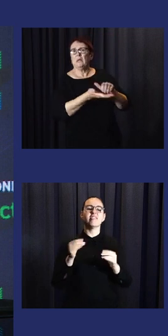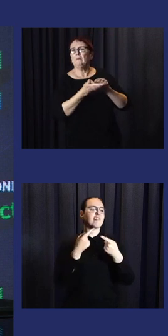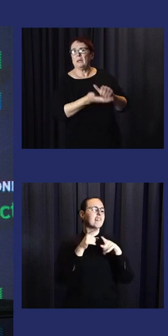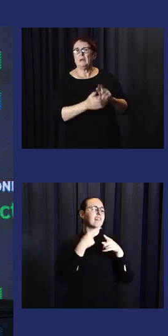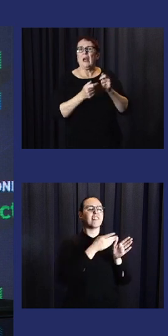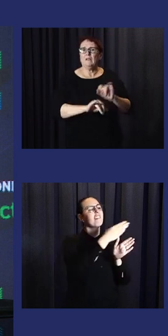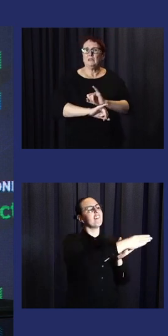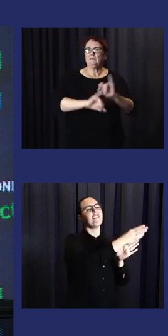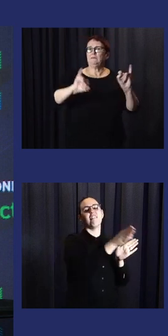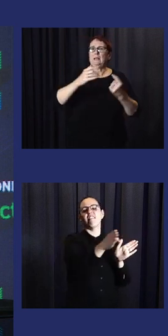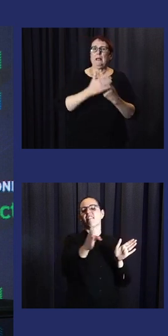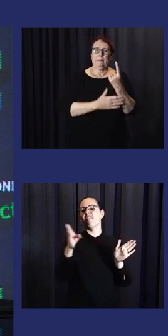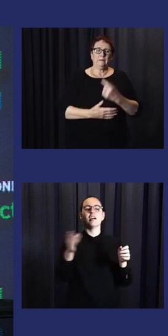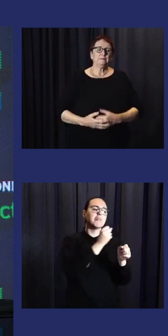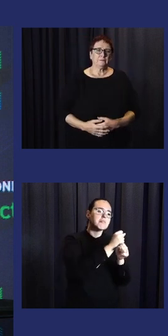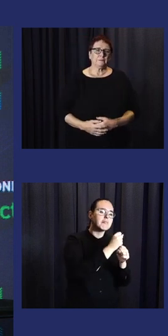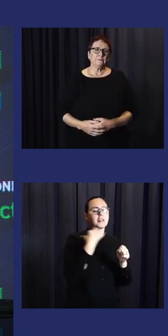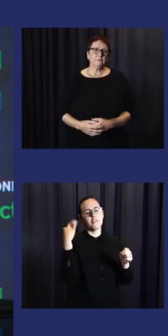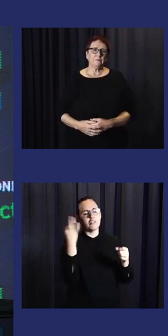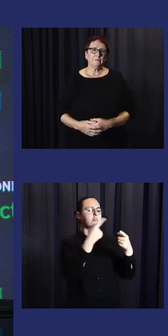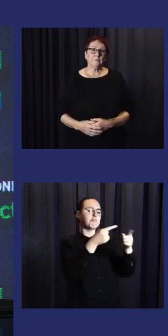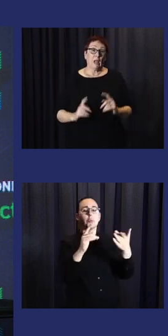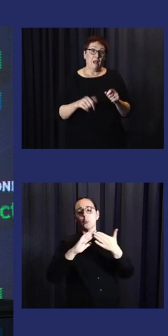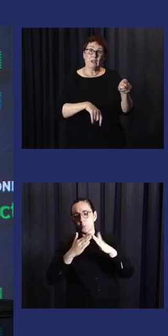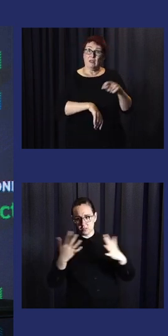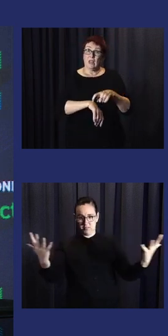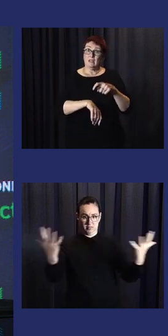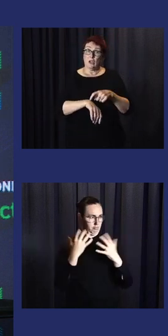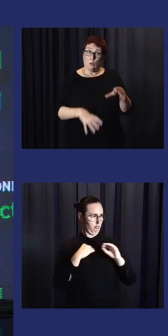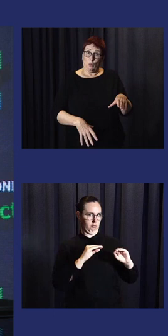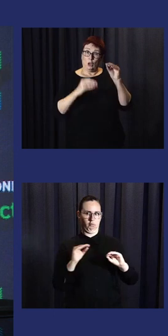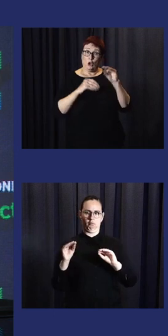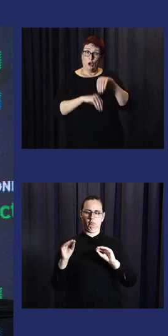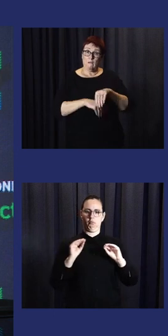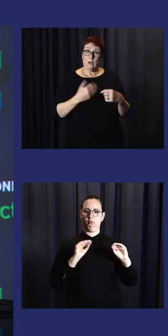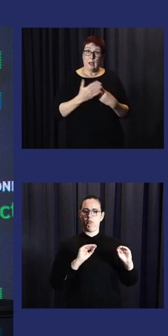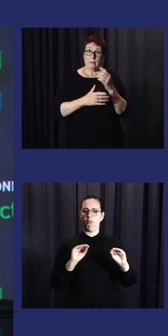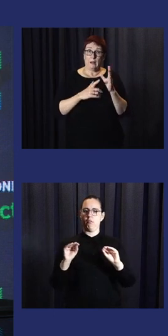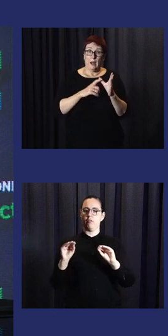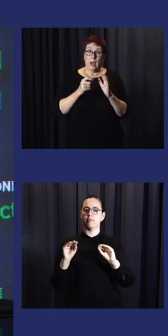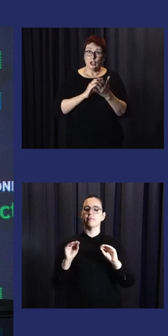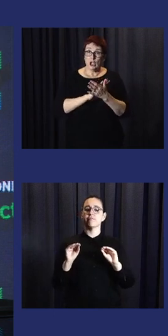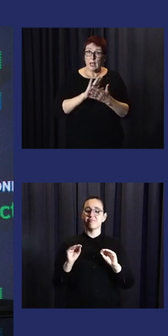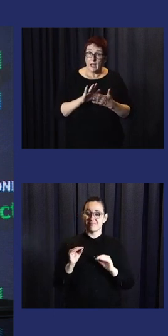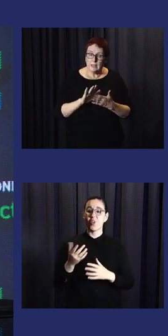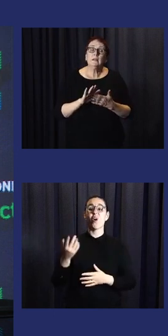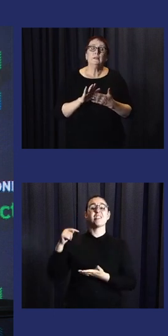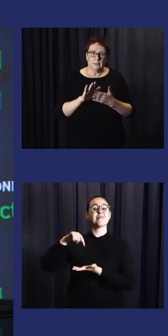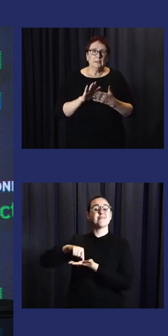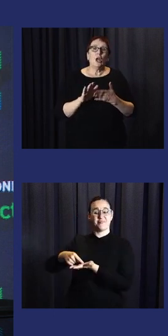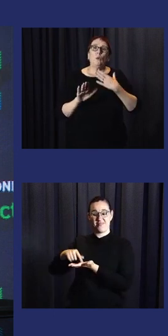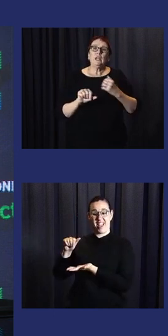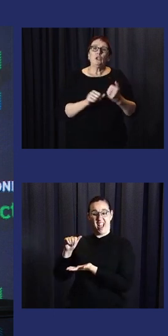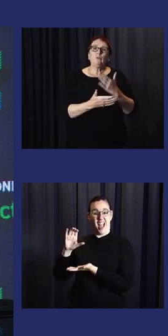world. One important lesson that we learned from Aceh was the importance of strengthening the